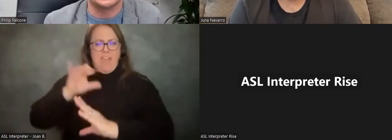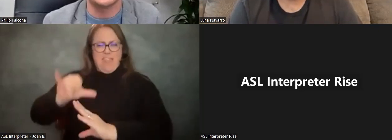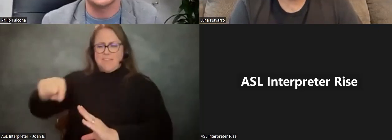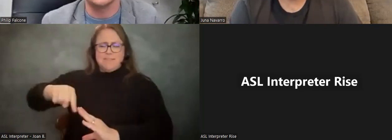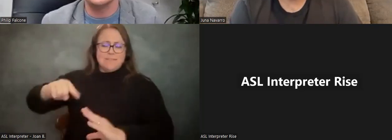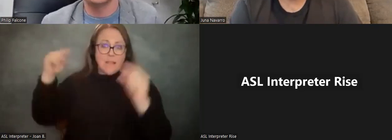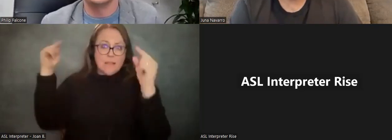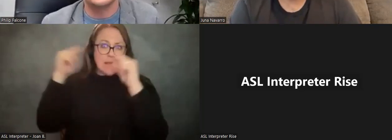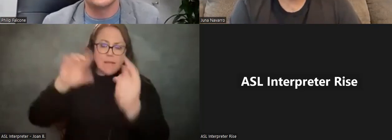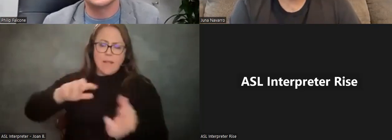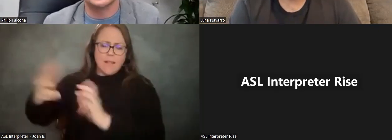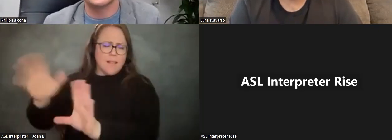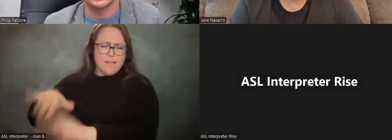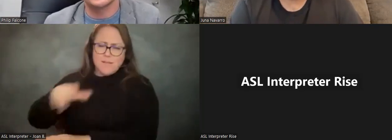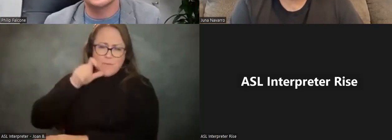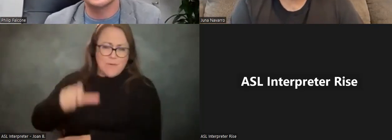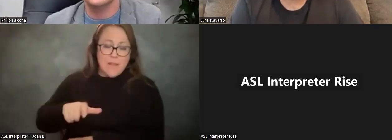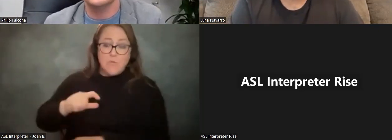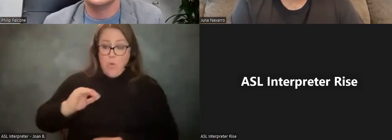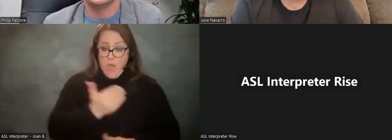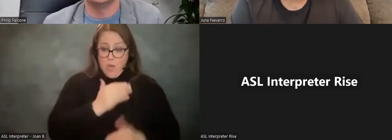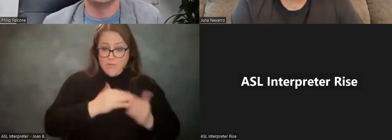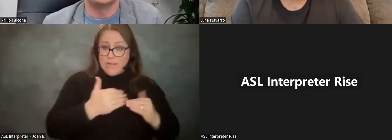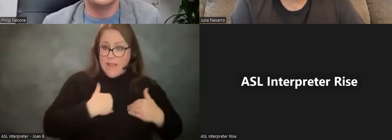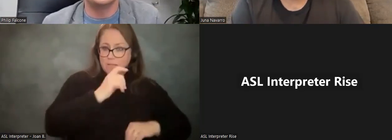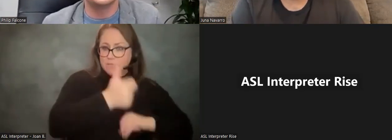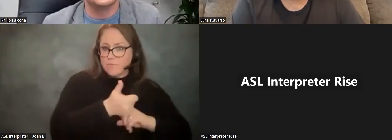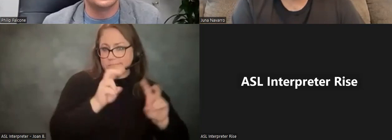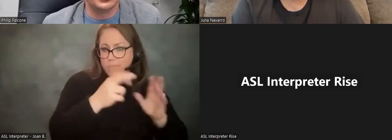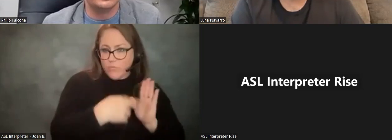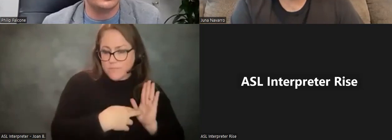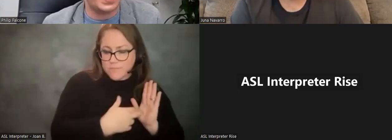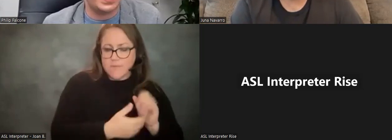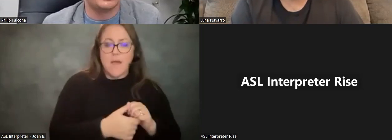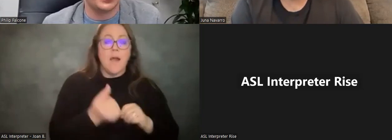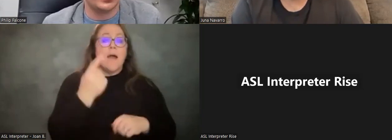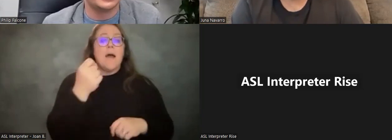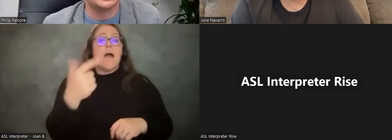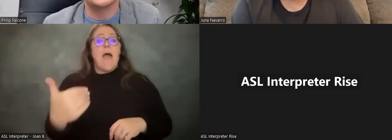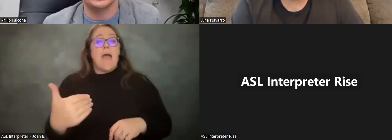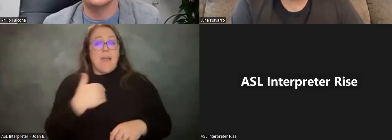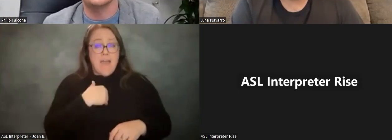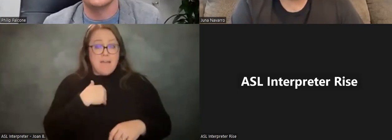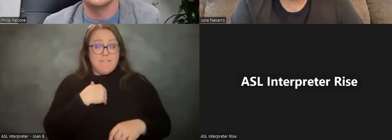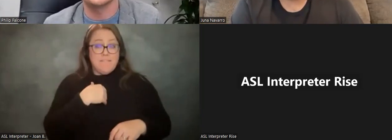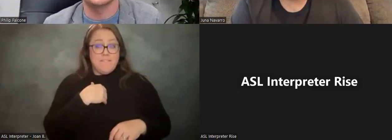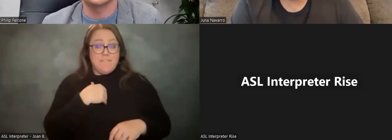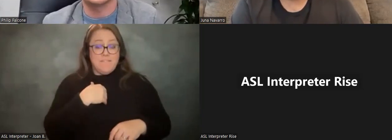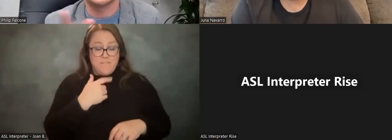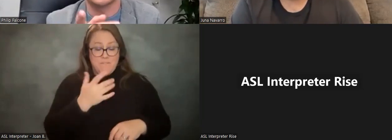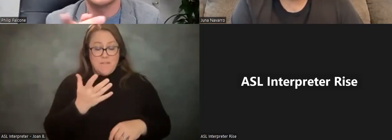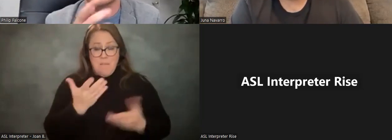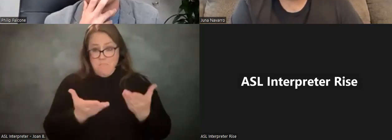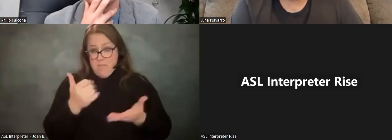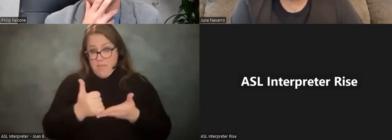unnecessary headache. So we have those guidelines in our city. What we do have, though, and this might be helpful for some of the